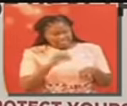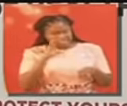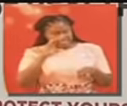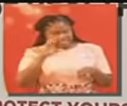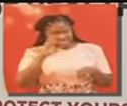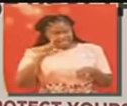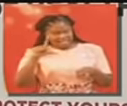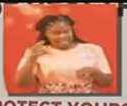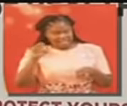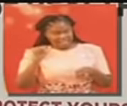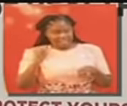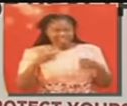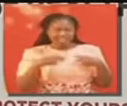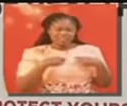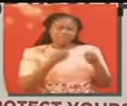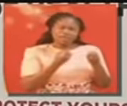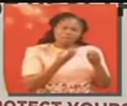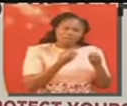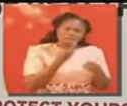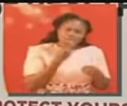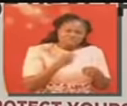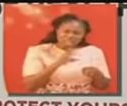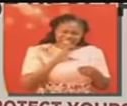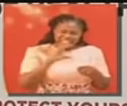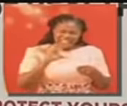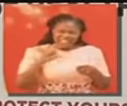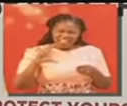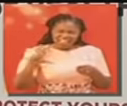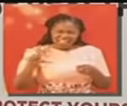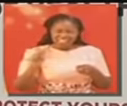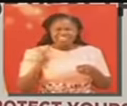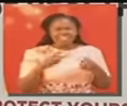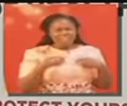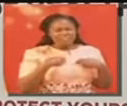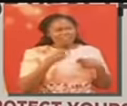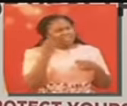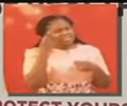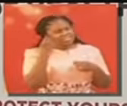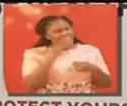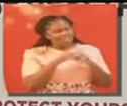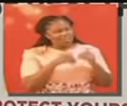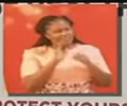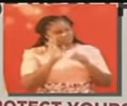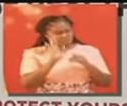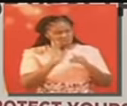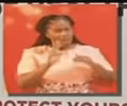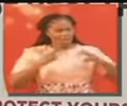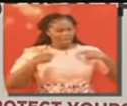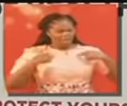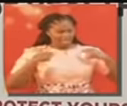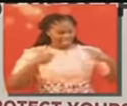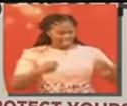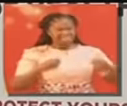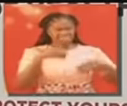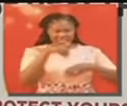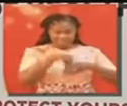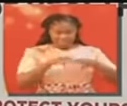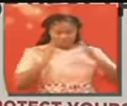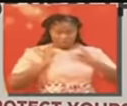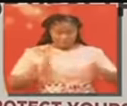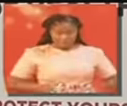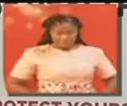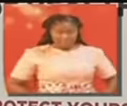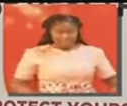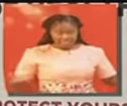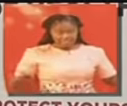fashion, we utilize different tools for different purposes to get an idea of the overall story and an idea of the trend